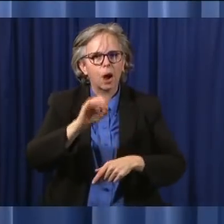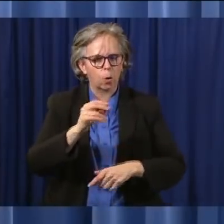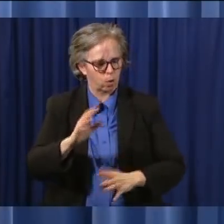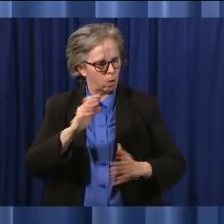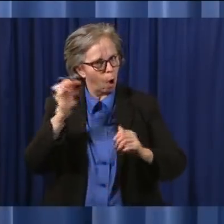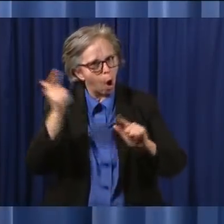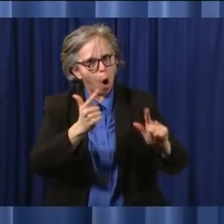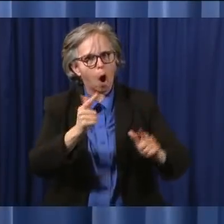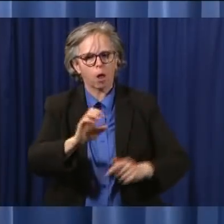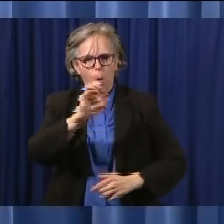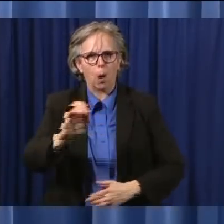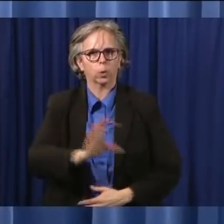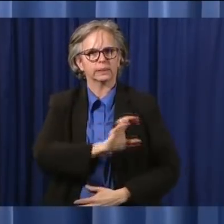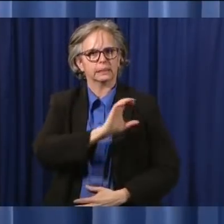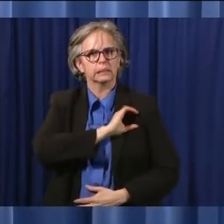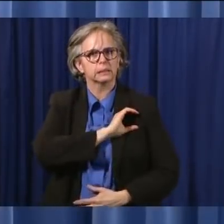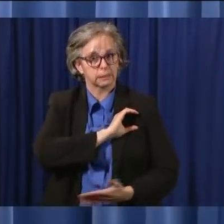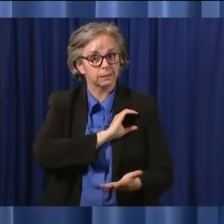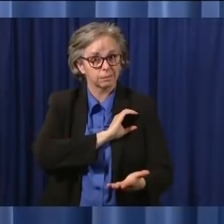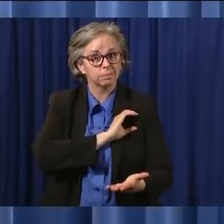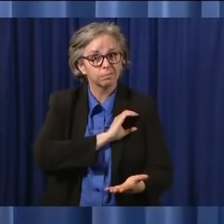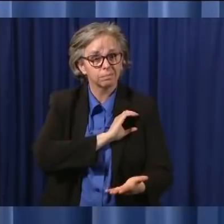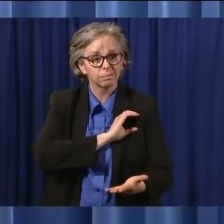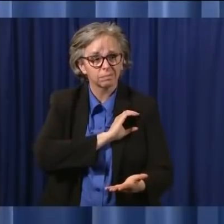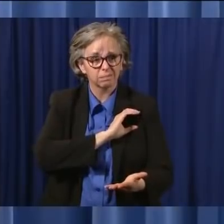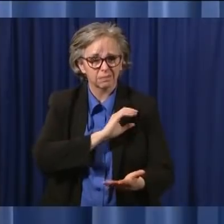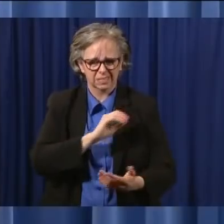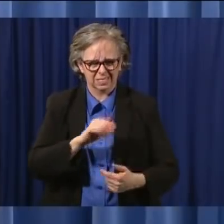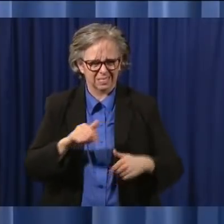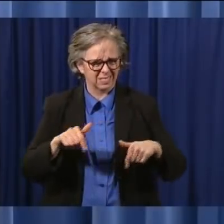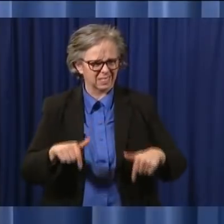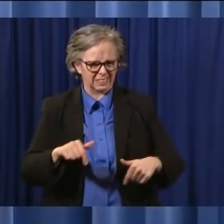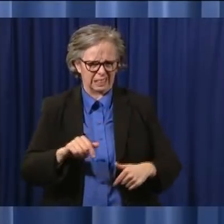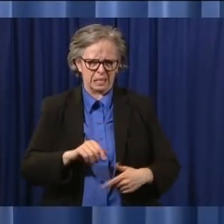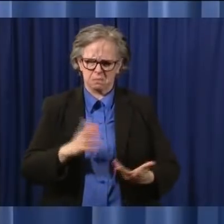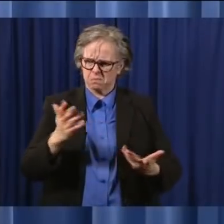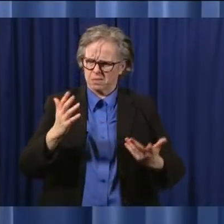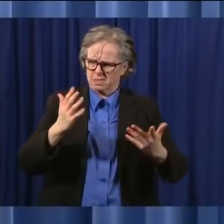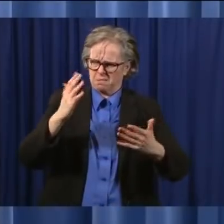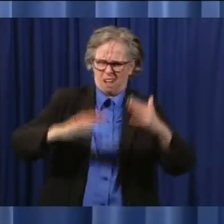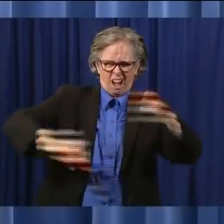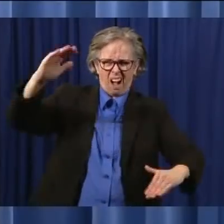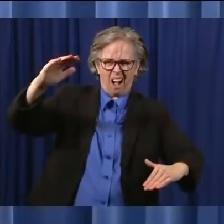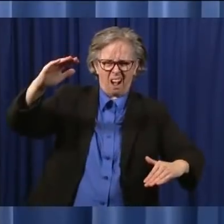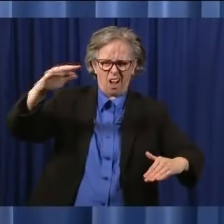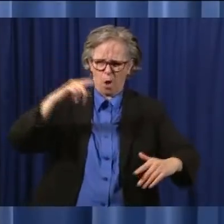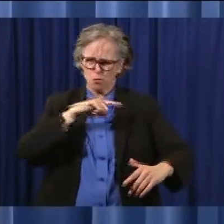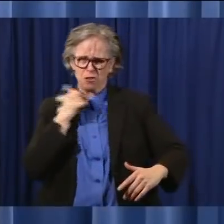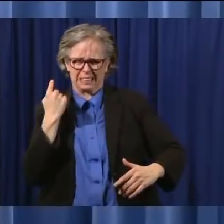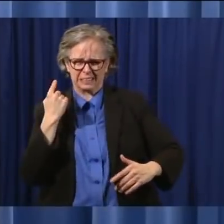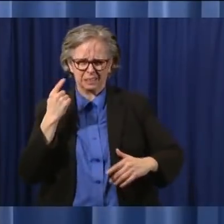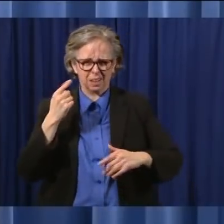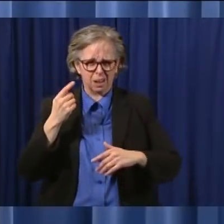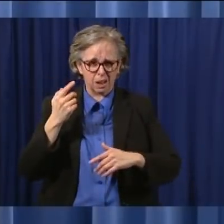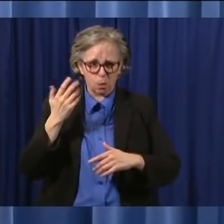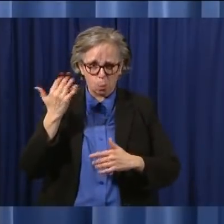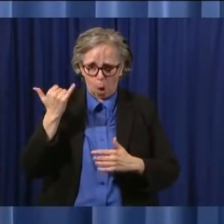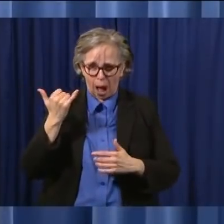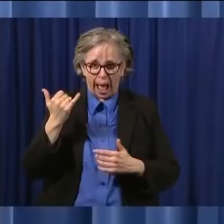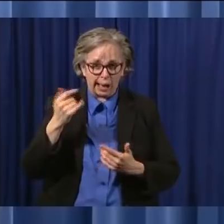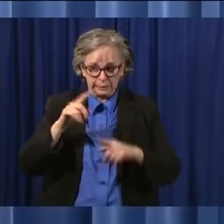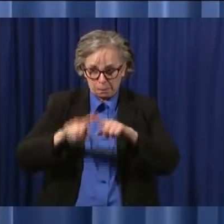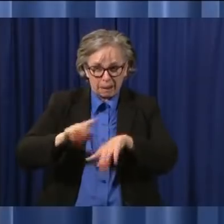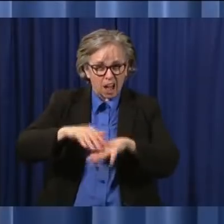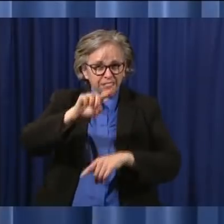are disproportionately at risk as far as health is concerned, based simply upon their zip code, is